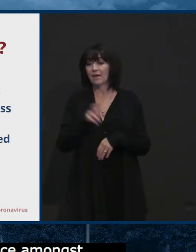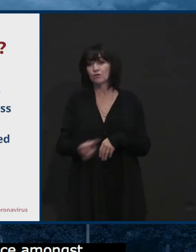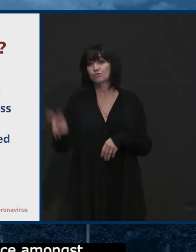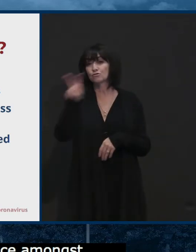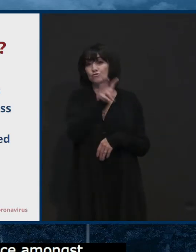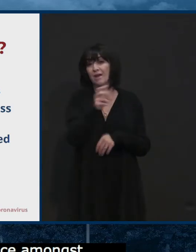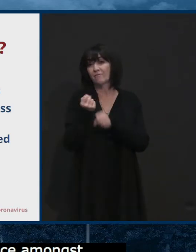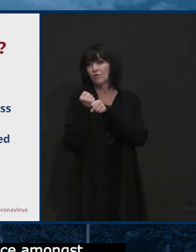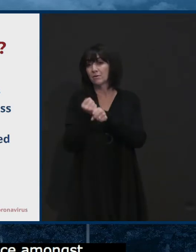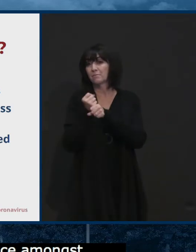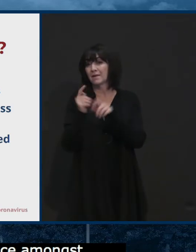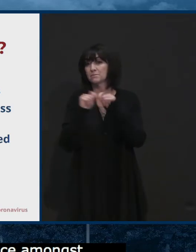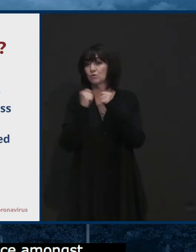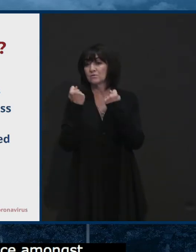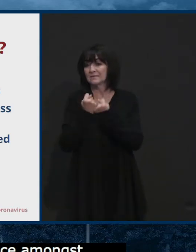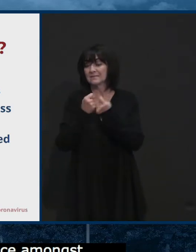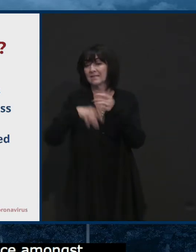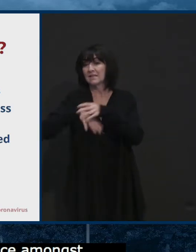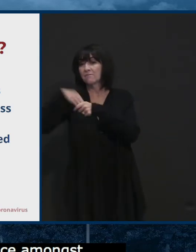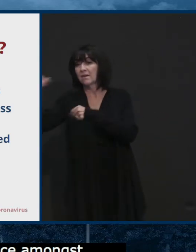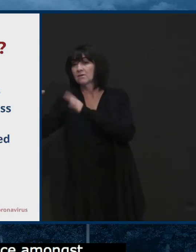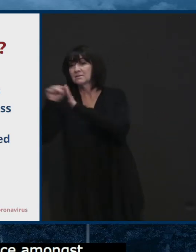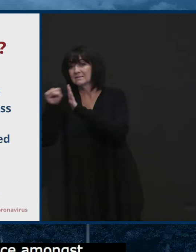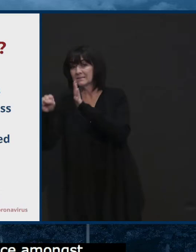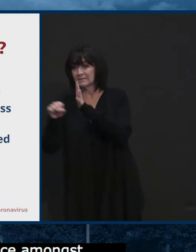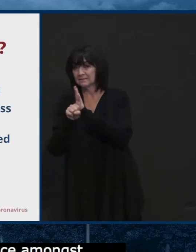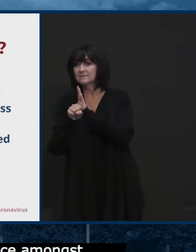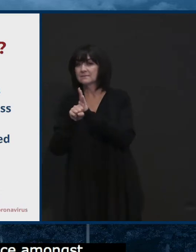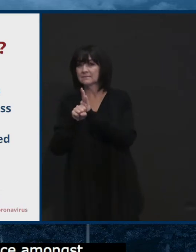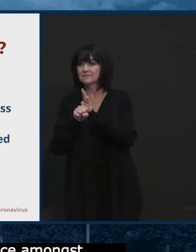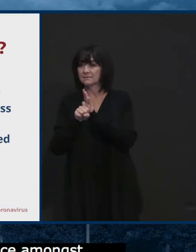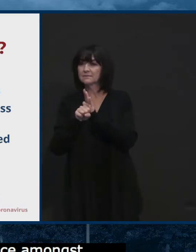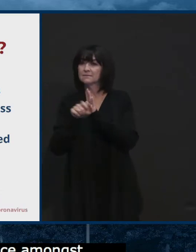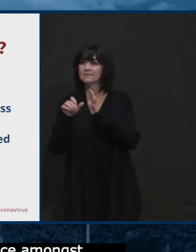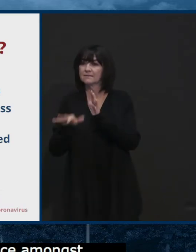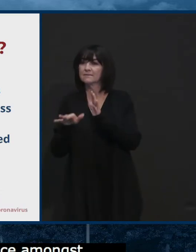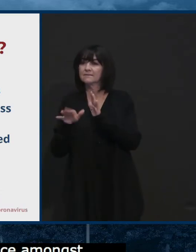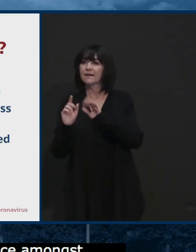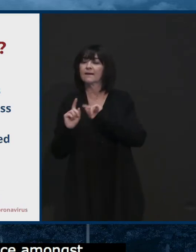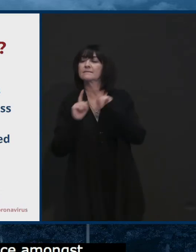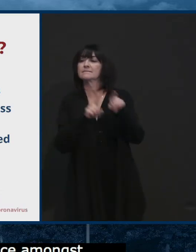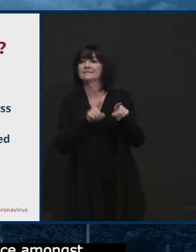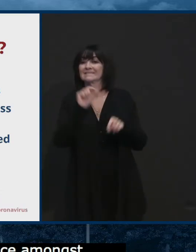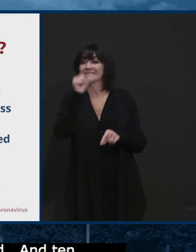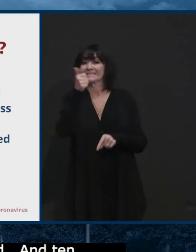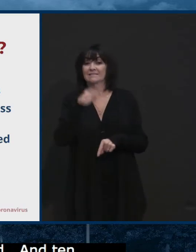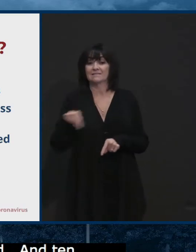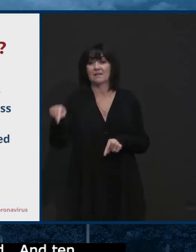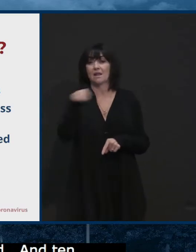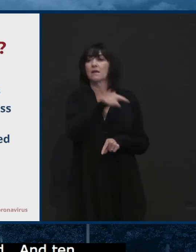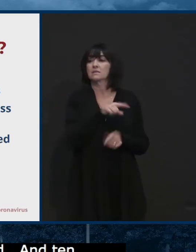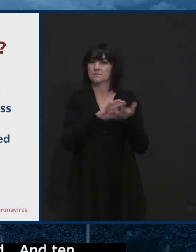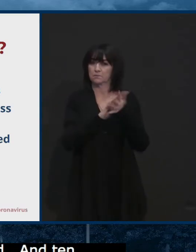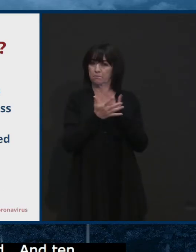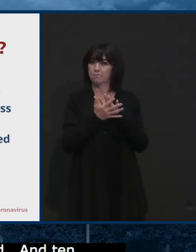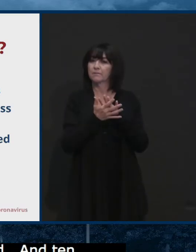the state, and 10 individuals associated with this team became positive.